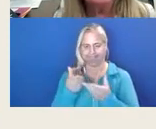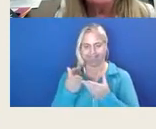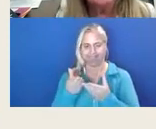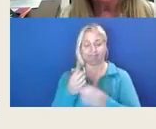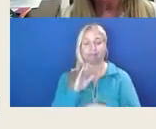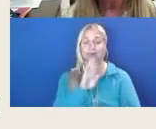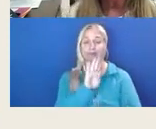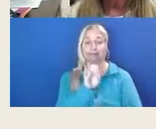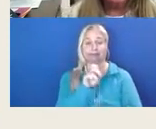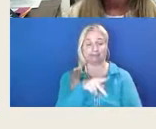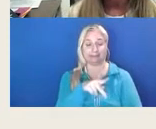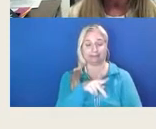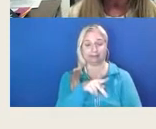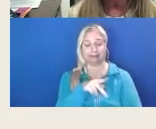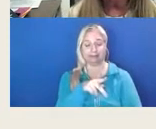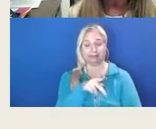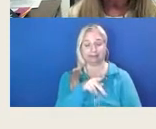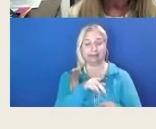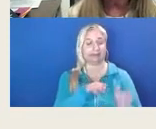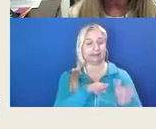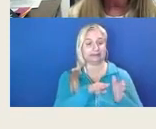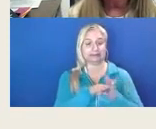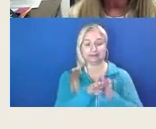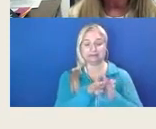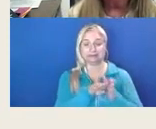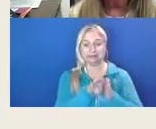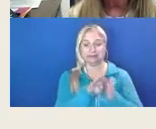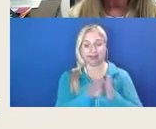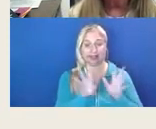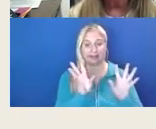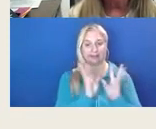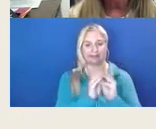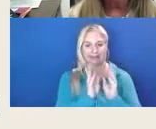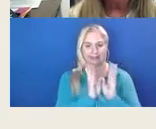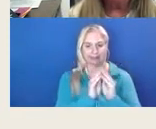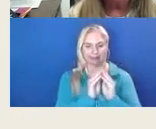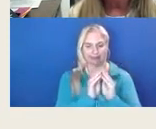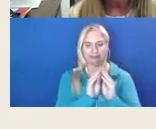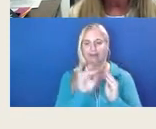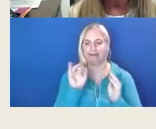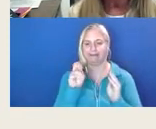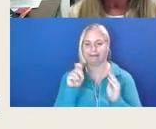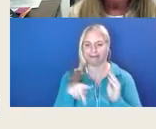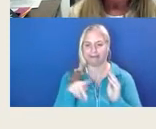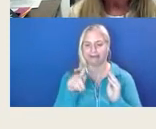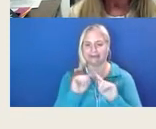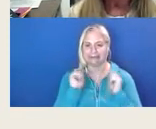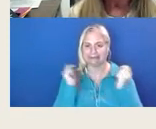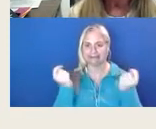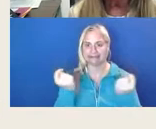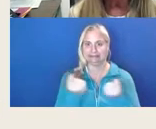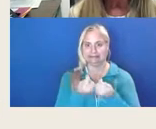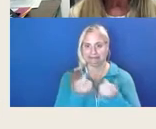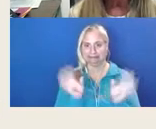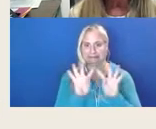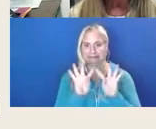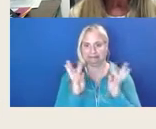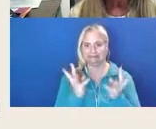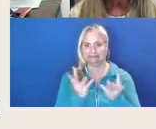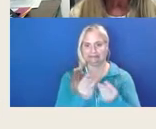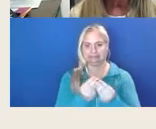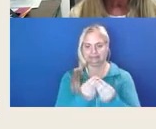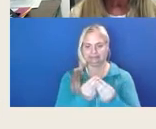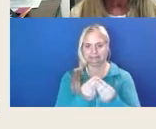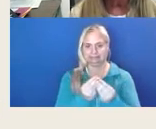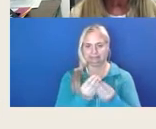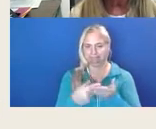are developed collaboratively by the entire IEP team, which I'm hoping resonates with you